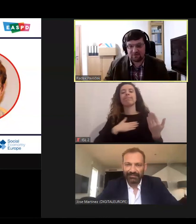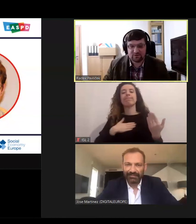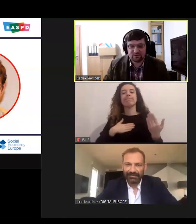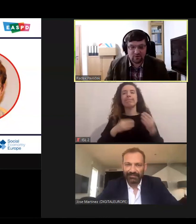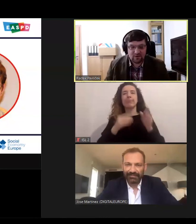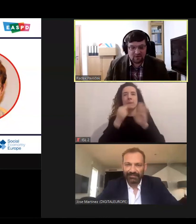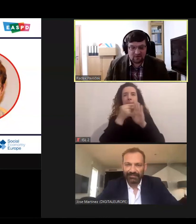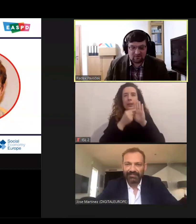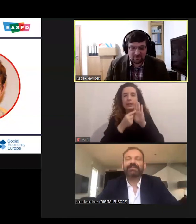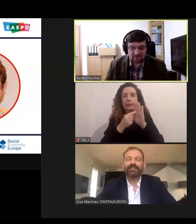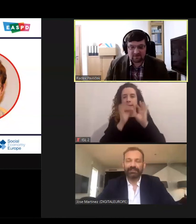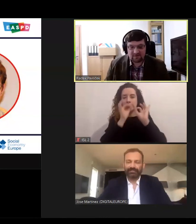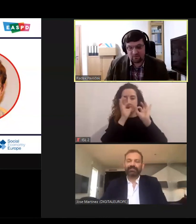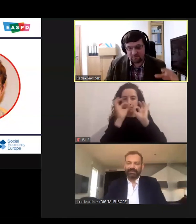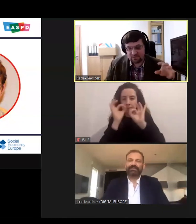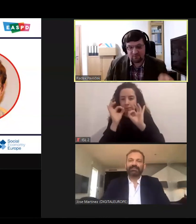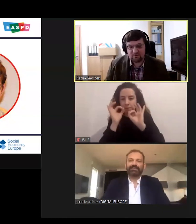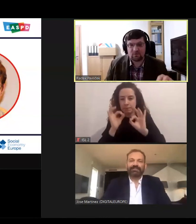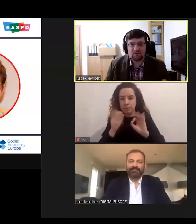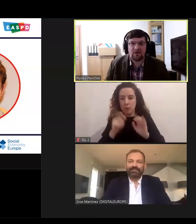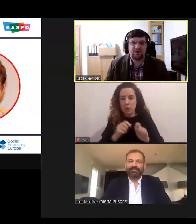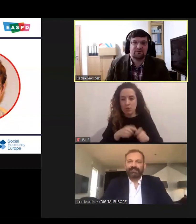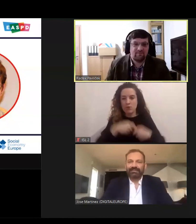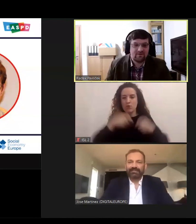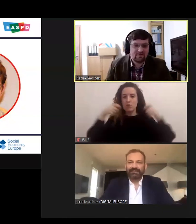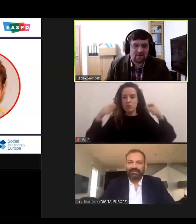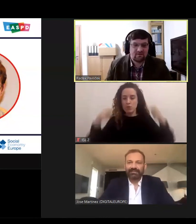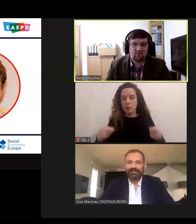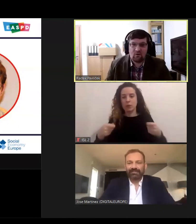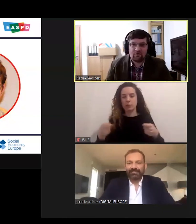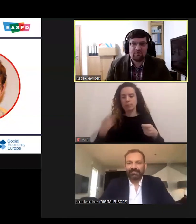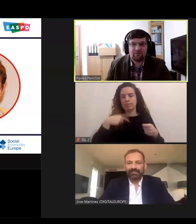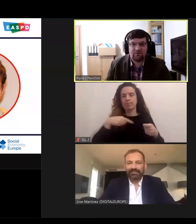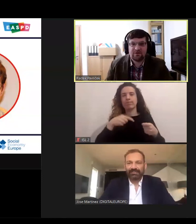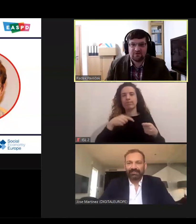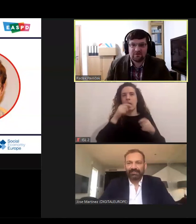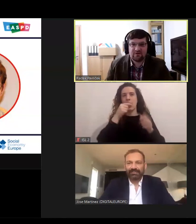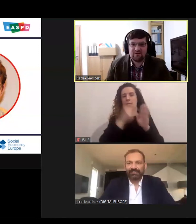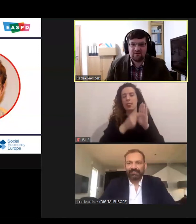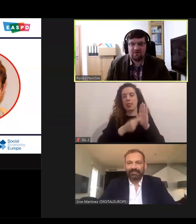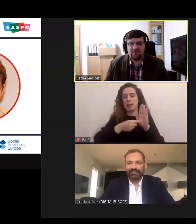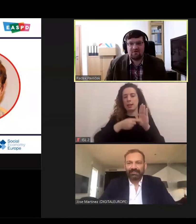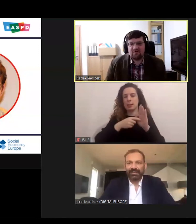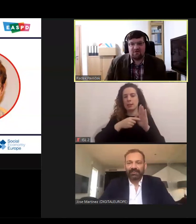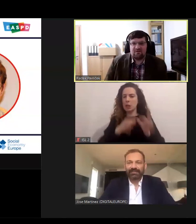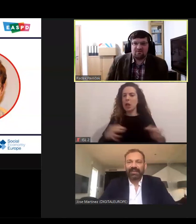since it gives us an opportunity also to attract partners and